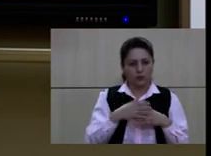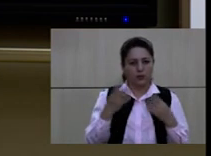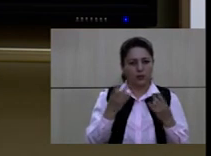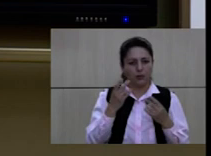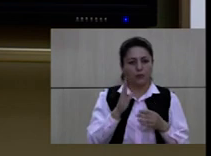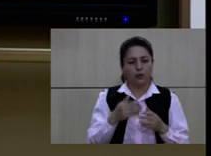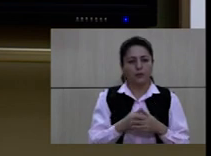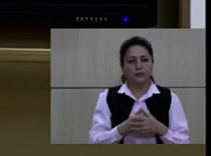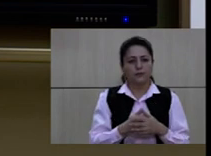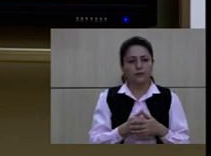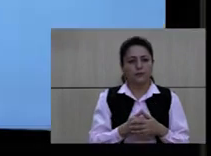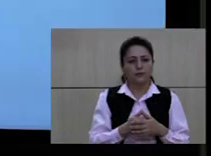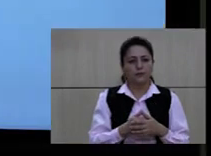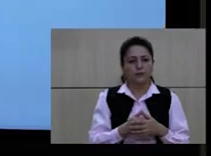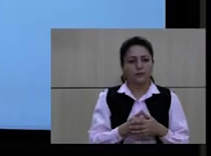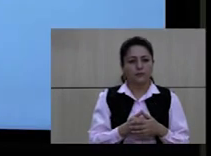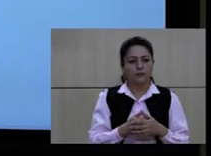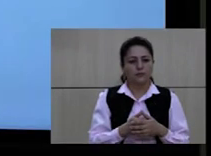olishingiz zarur.